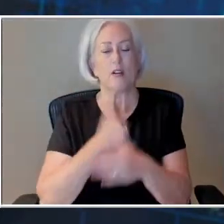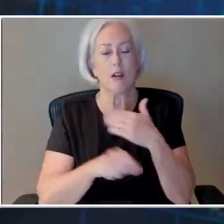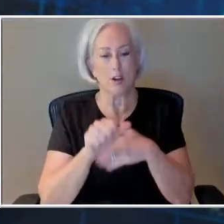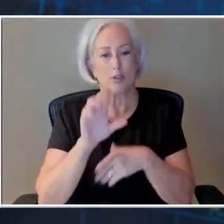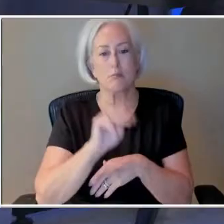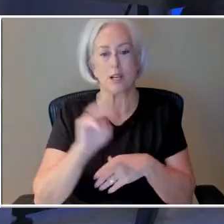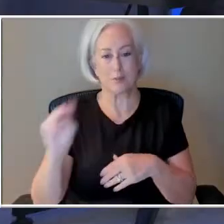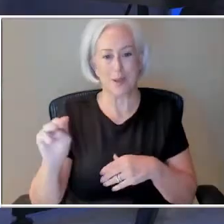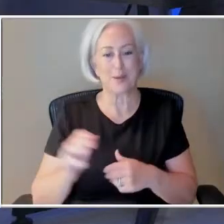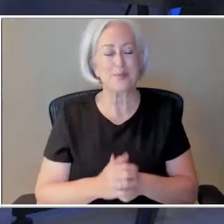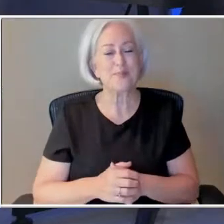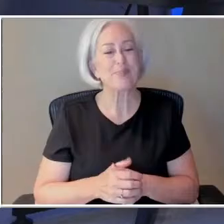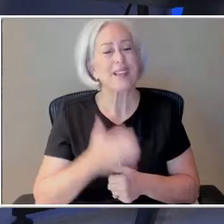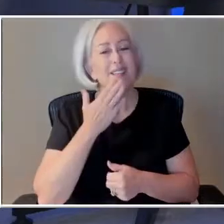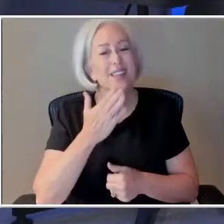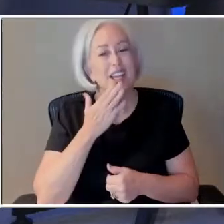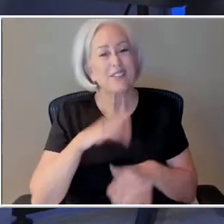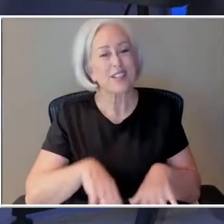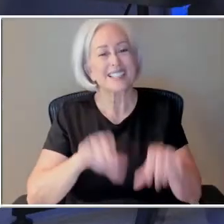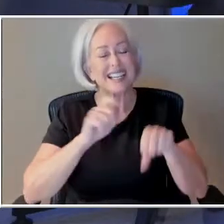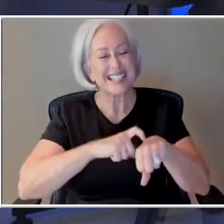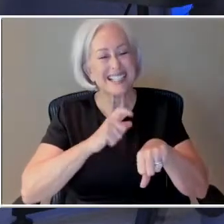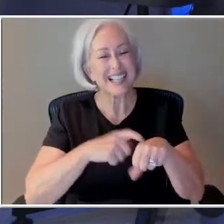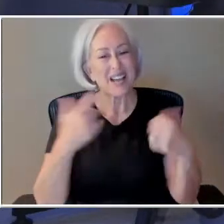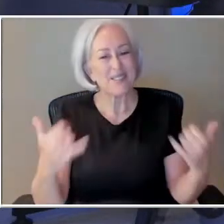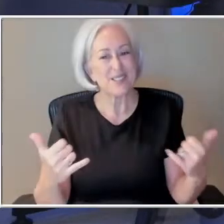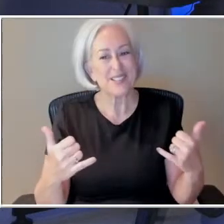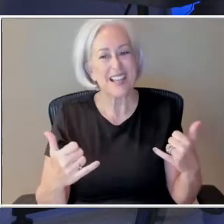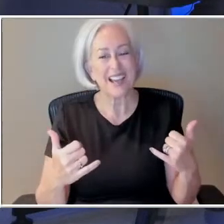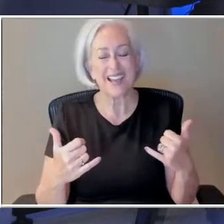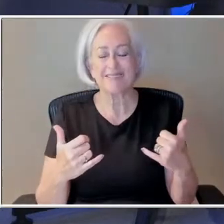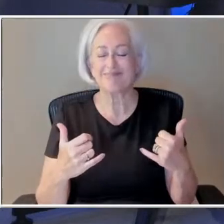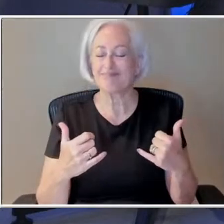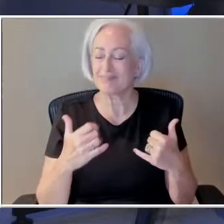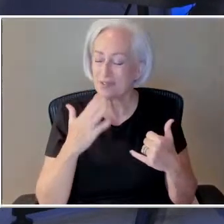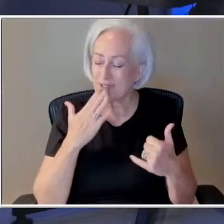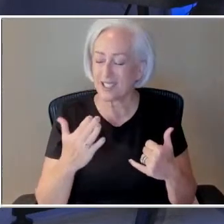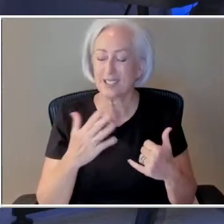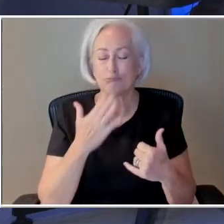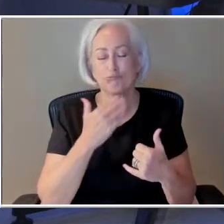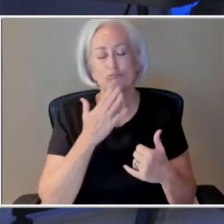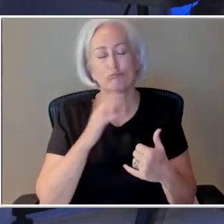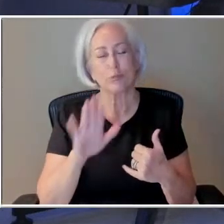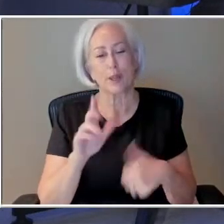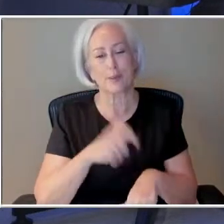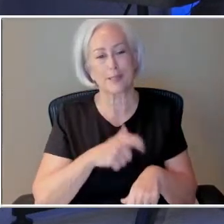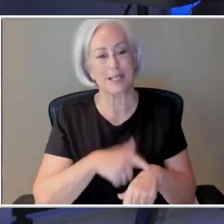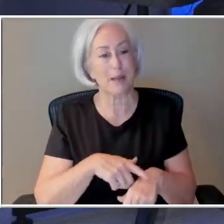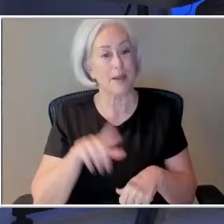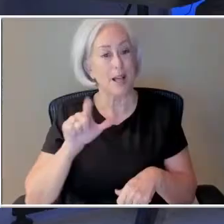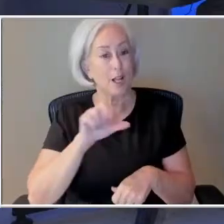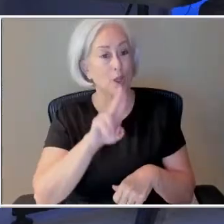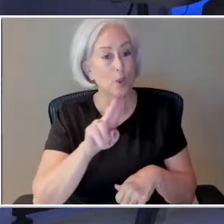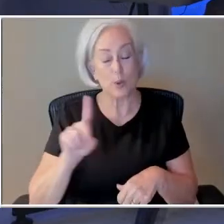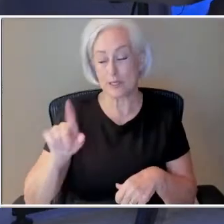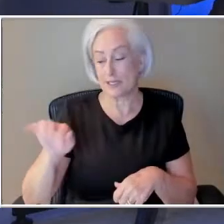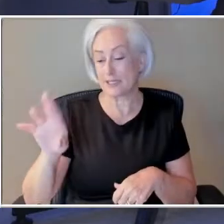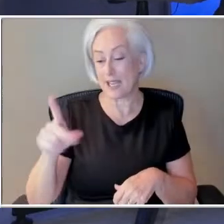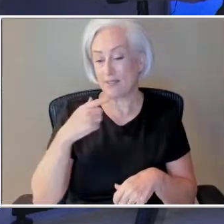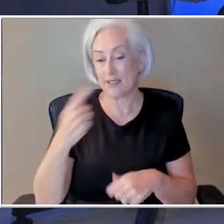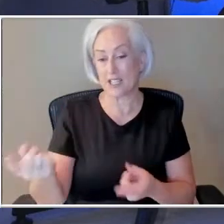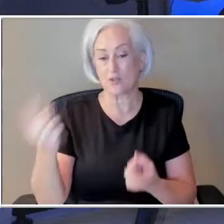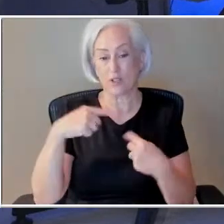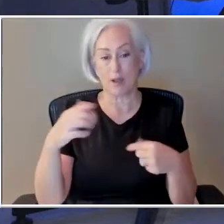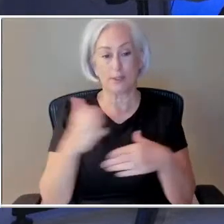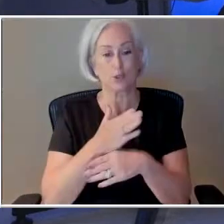Doctor, thank you for taking your time today. You've No been problem. very generous with your time. Lou and David, thank you for coming on to share your journey. Happy to be here. It's a